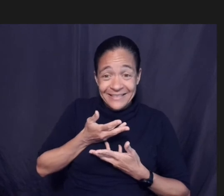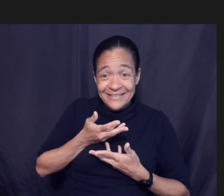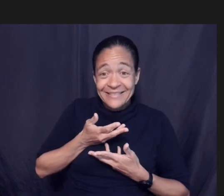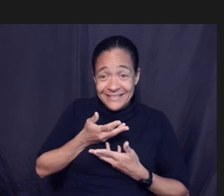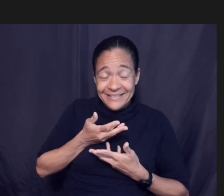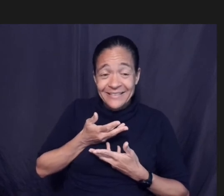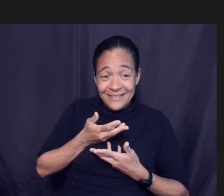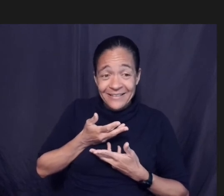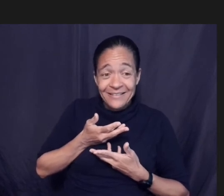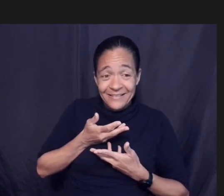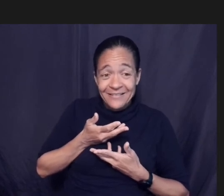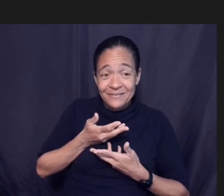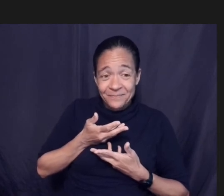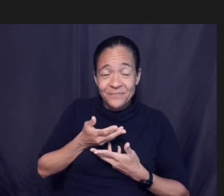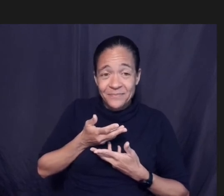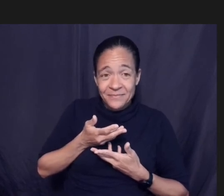and like